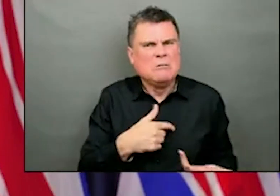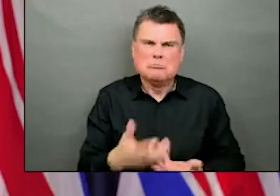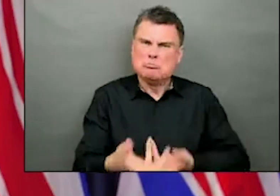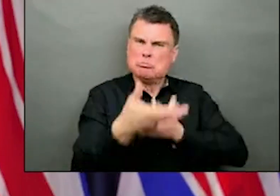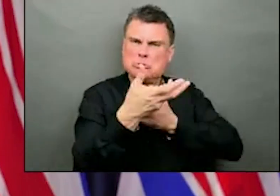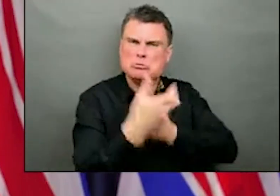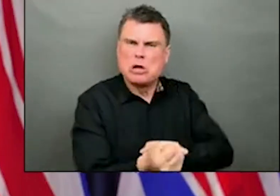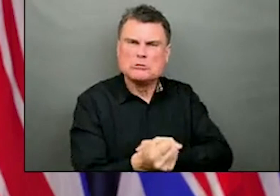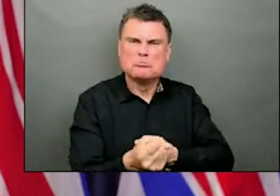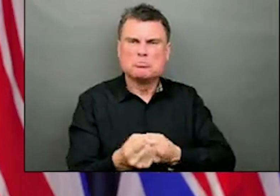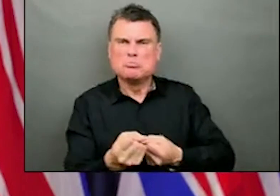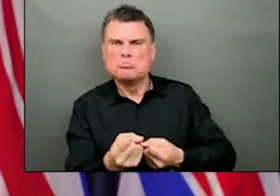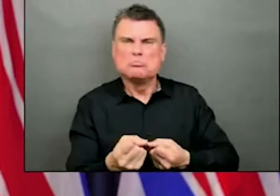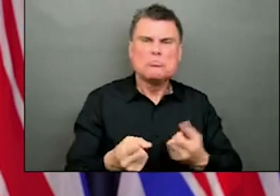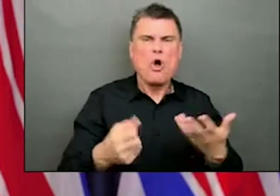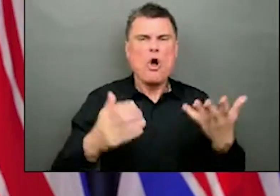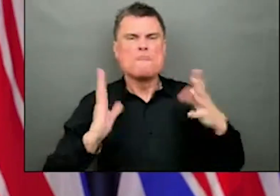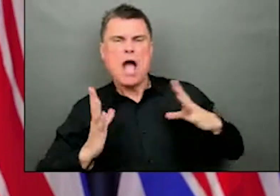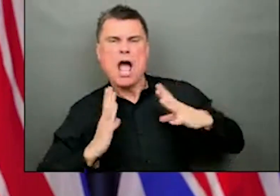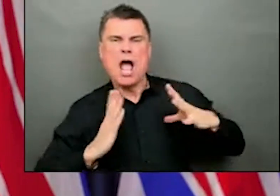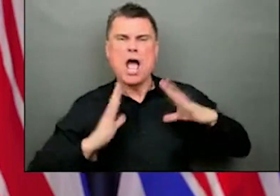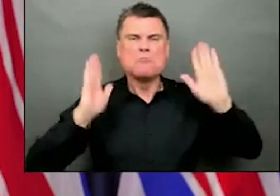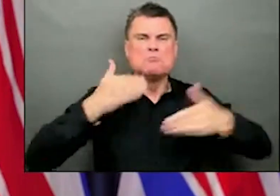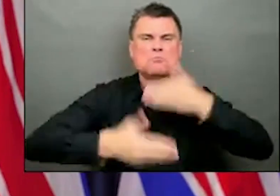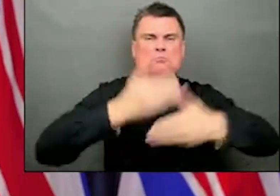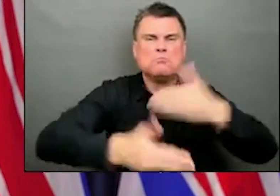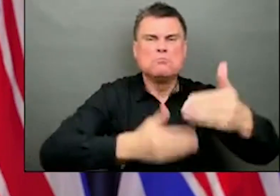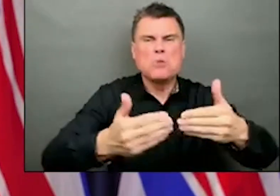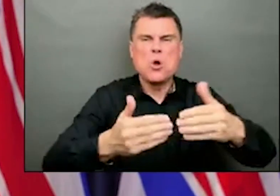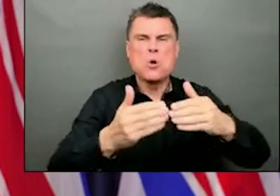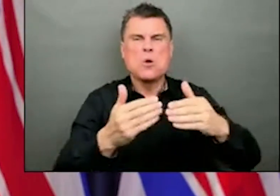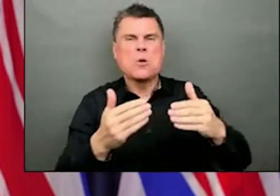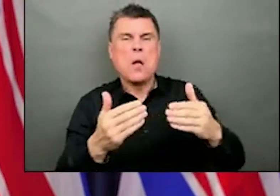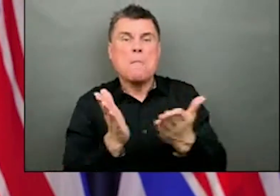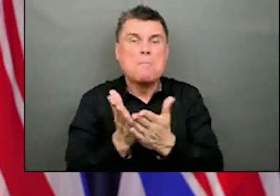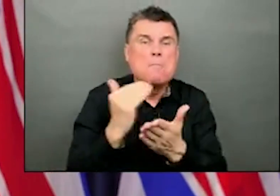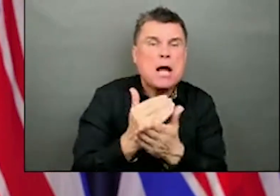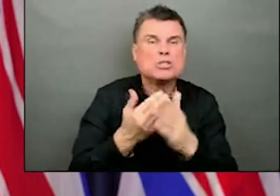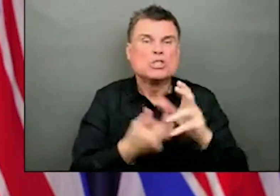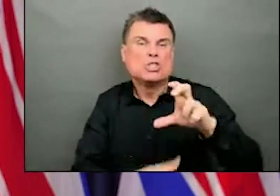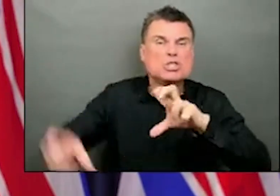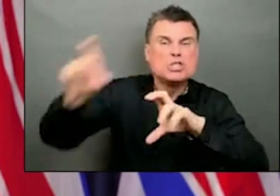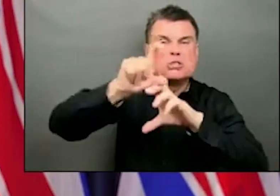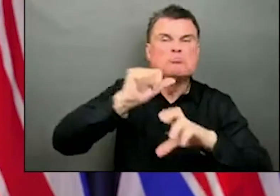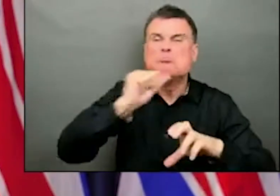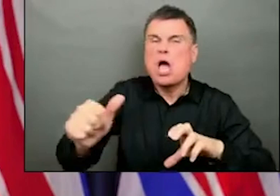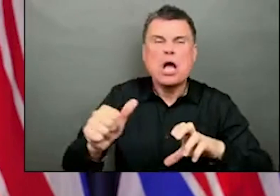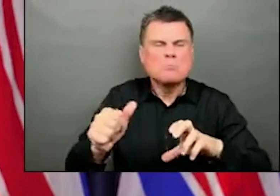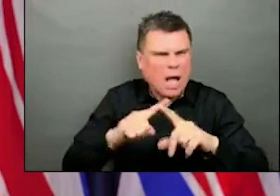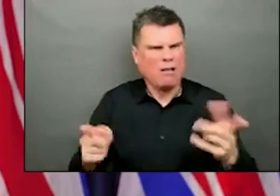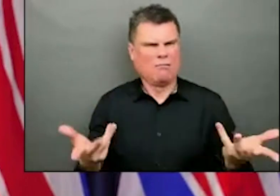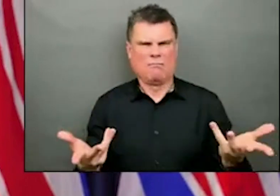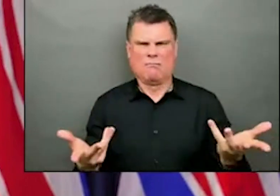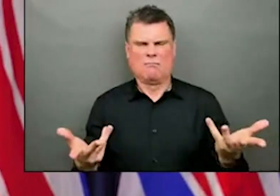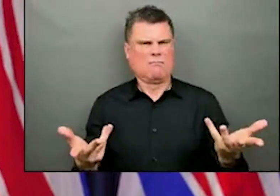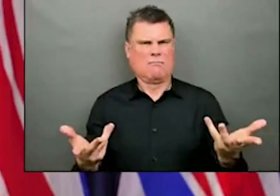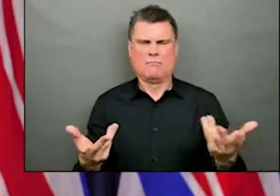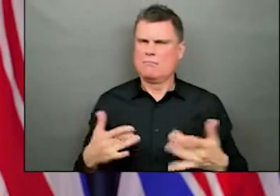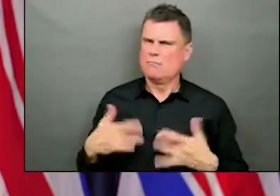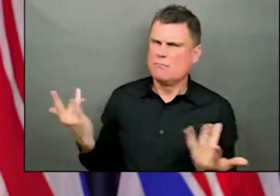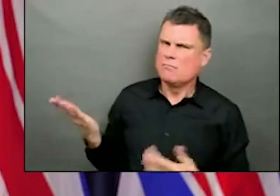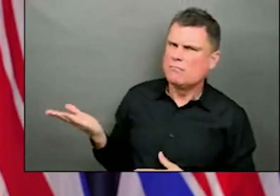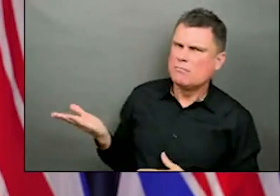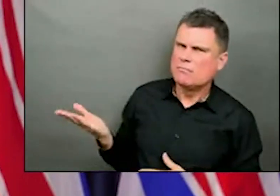Site C? Well, Vaughn, as you know, this piece of British Columbia has been reviewed and analyzed and assessed